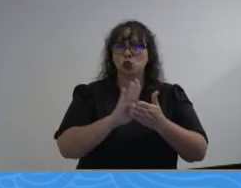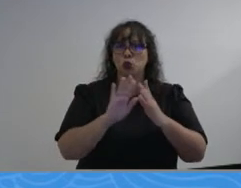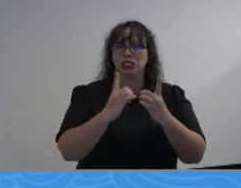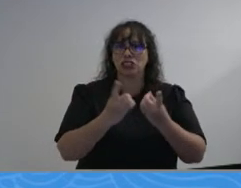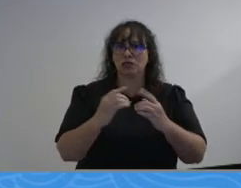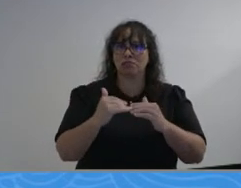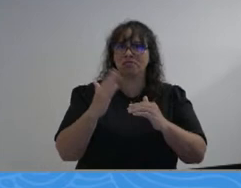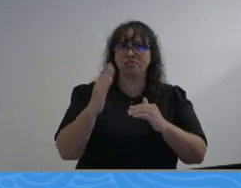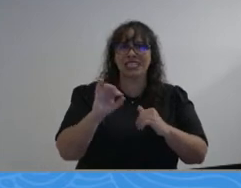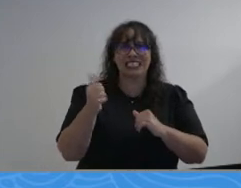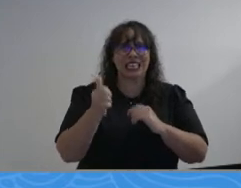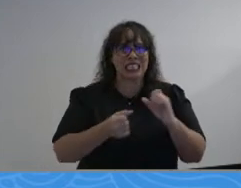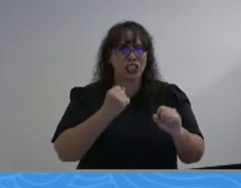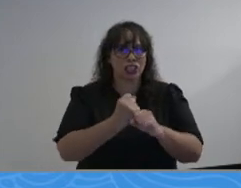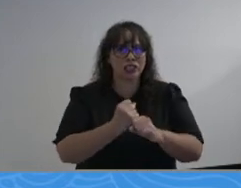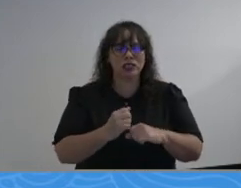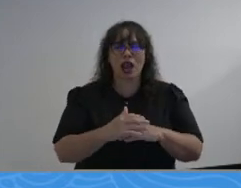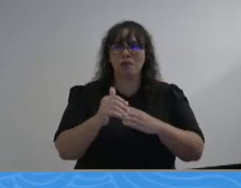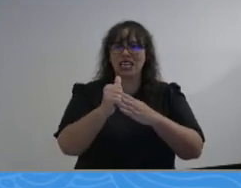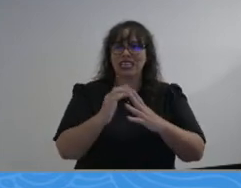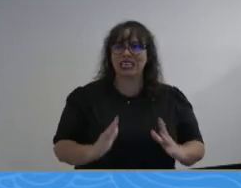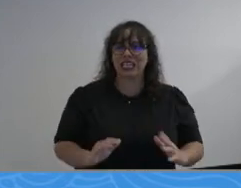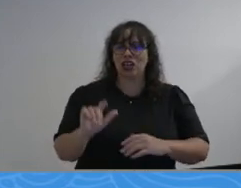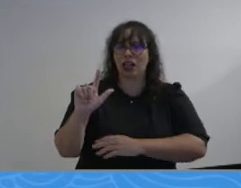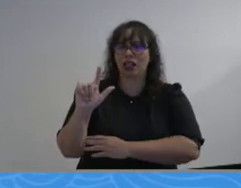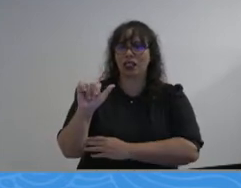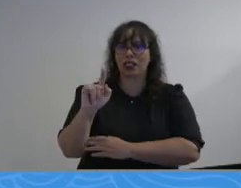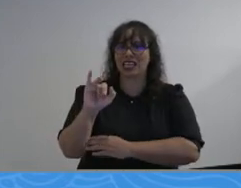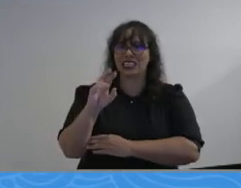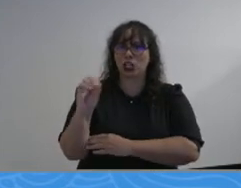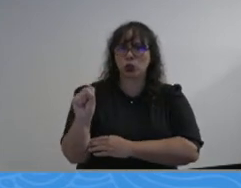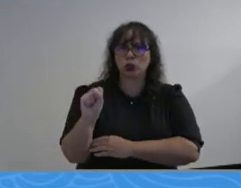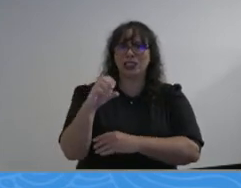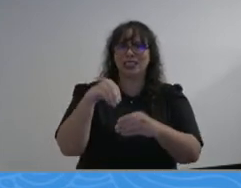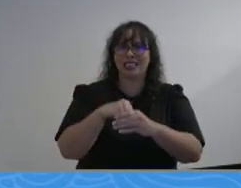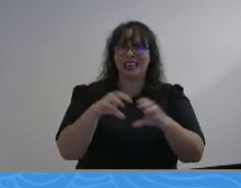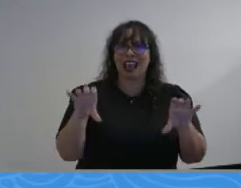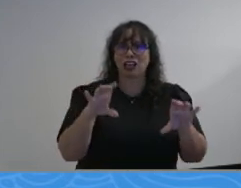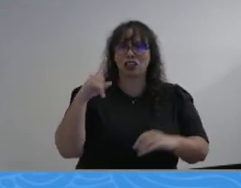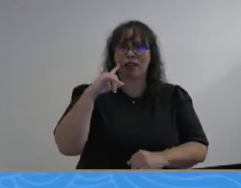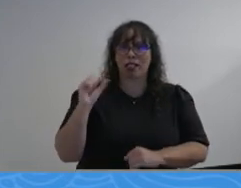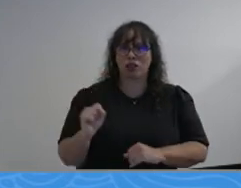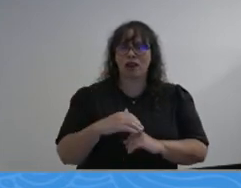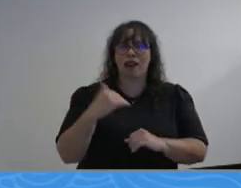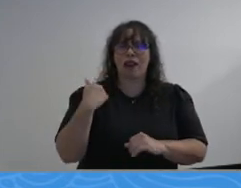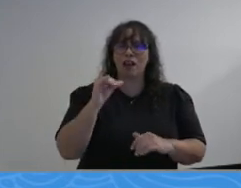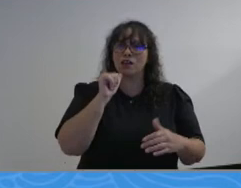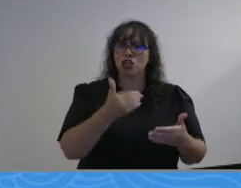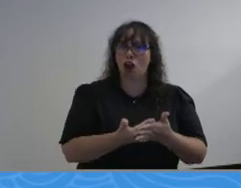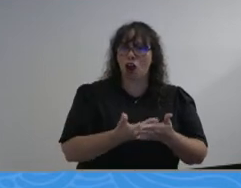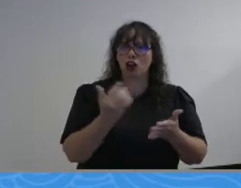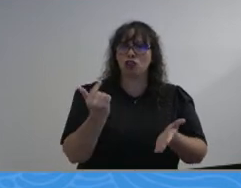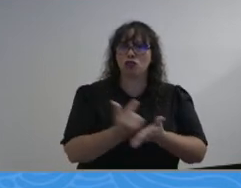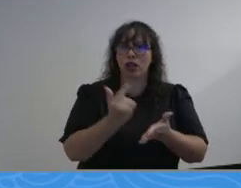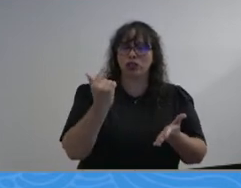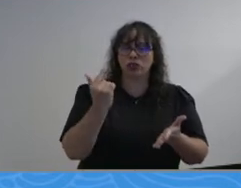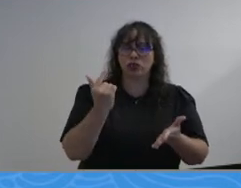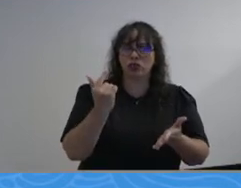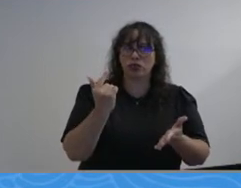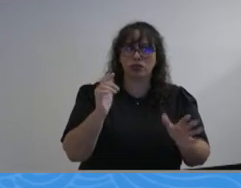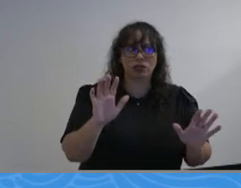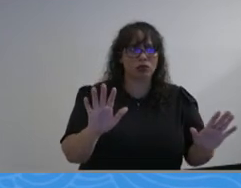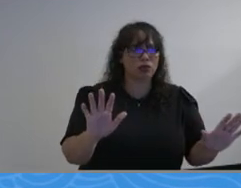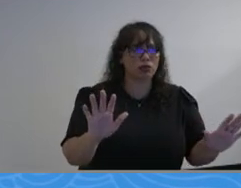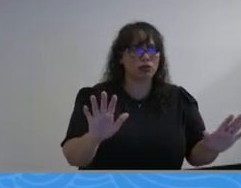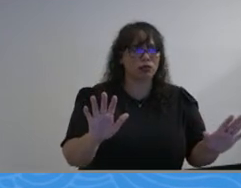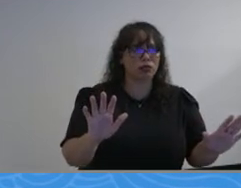10 years. I am a leader in Latinos in Action, California. I have a daughter who graduated. All right.